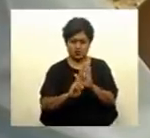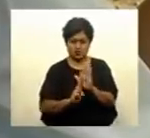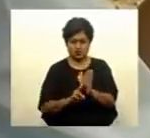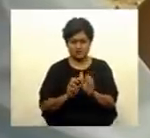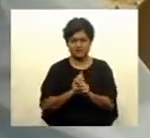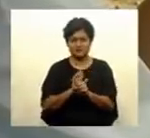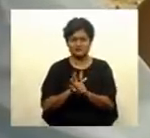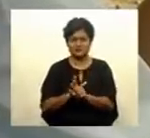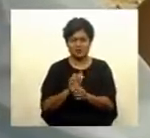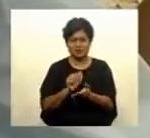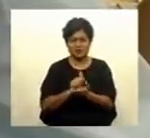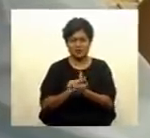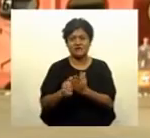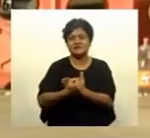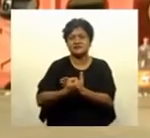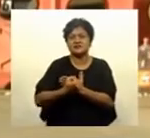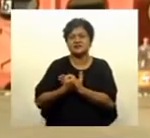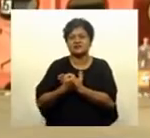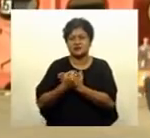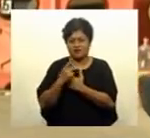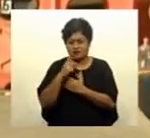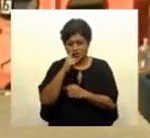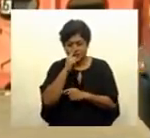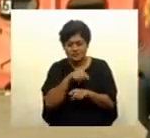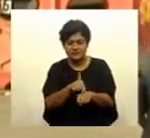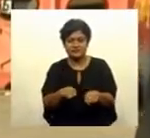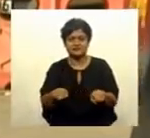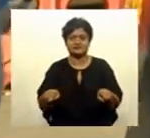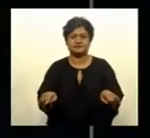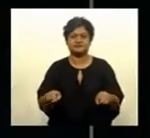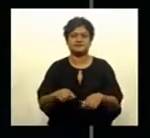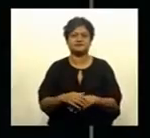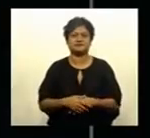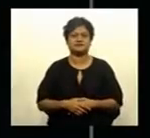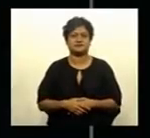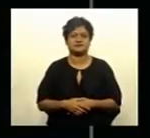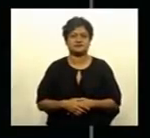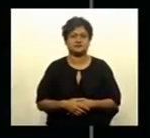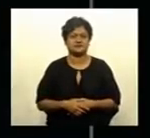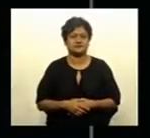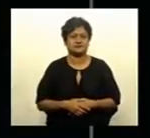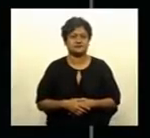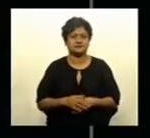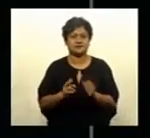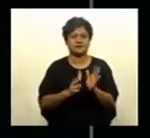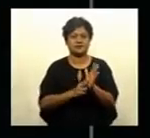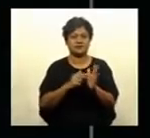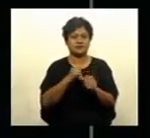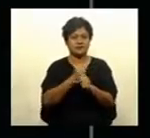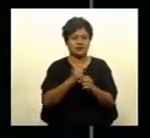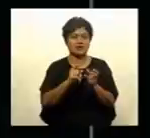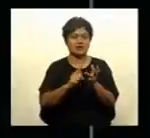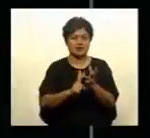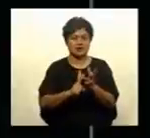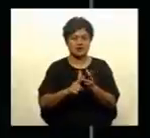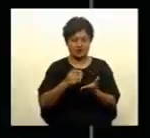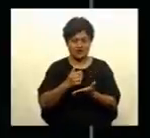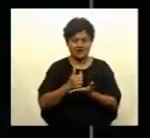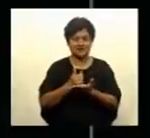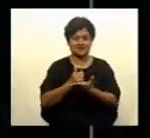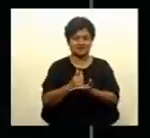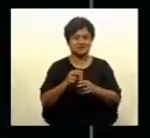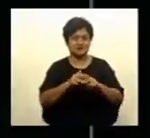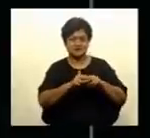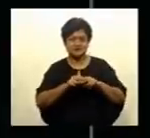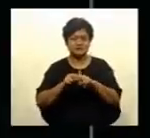of people at the border. Sainiani Boila, FBC News. A non-governmental organization has assisted